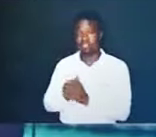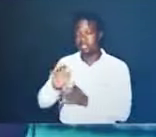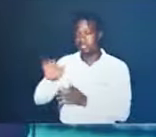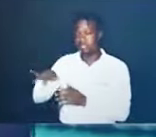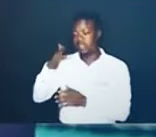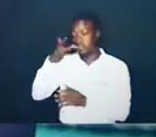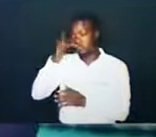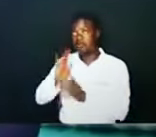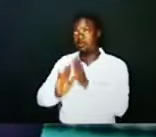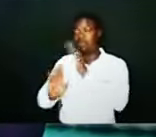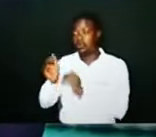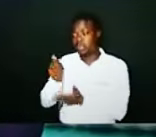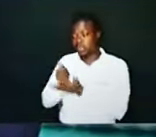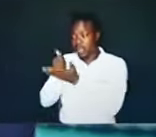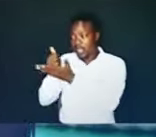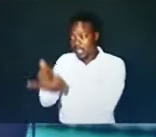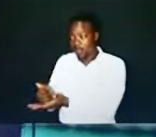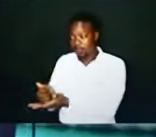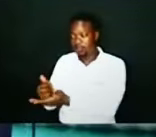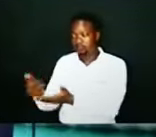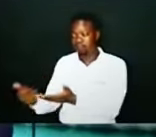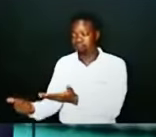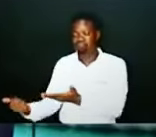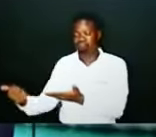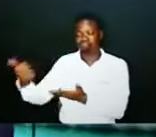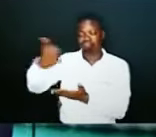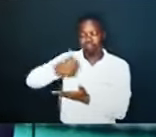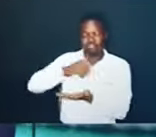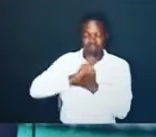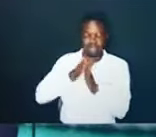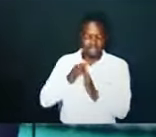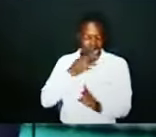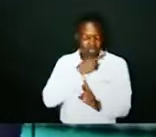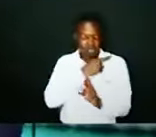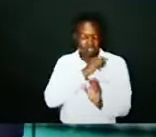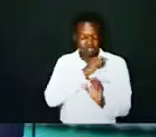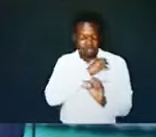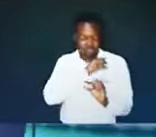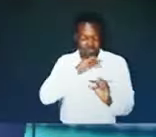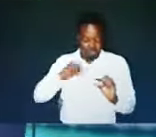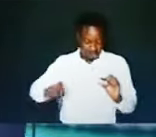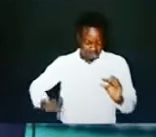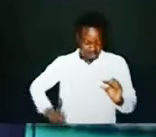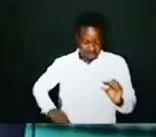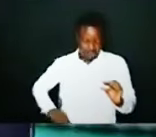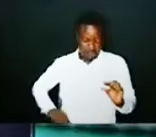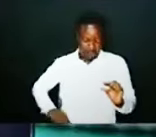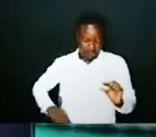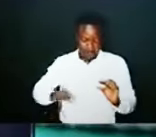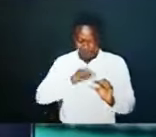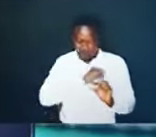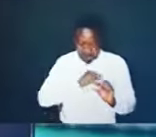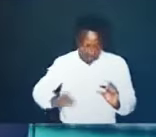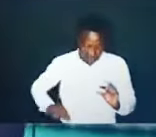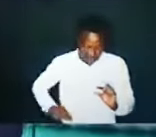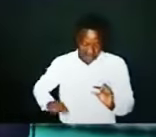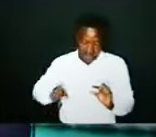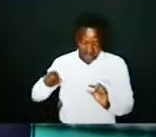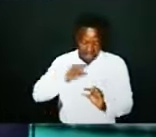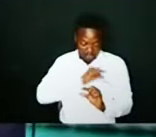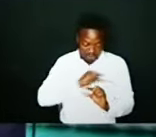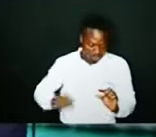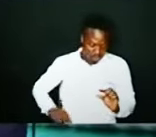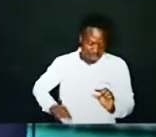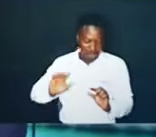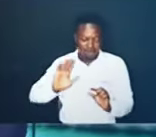the queen and the wife of the Persian king Ahasuerus or Xerxes. Now, Osha, when you